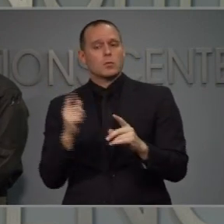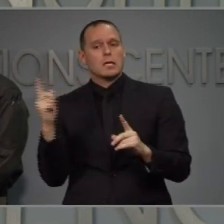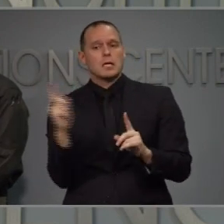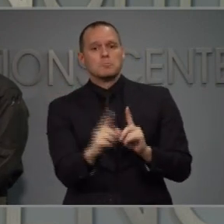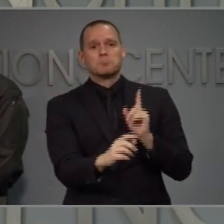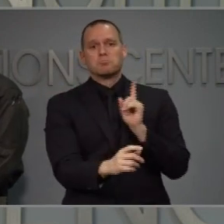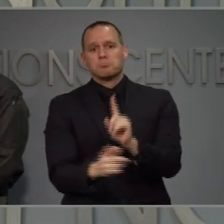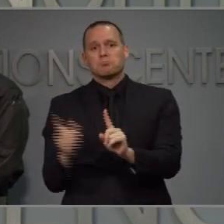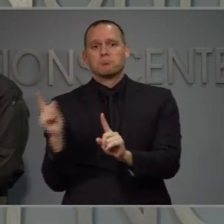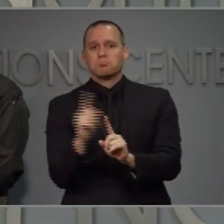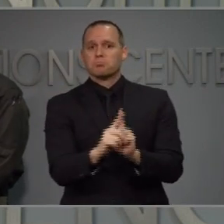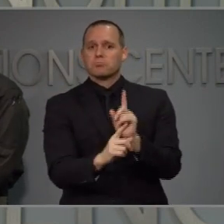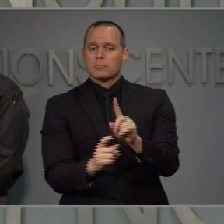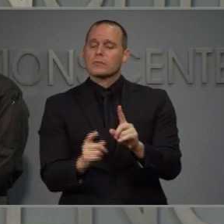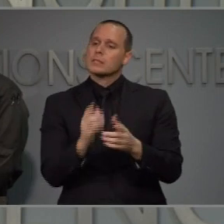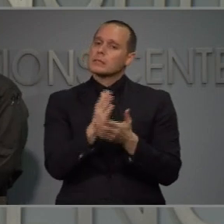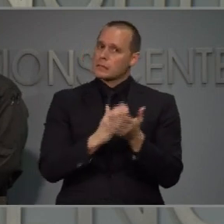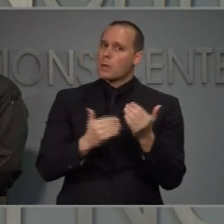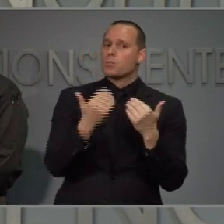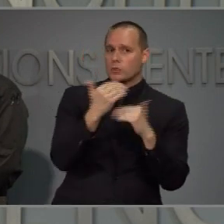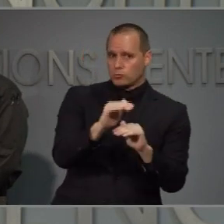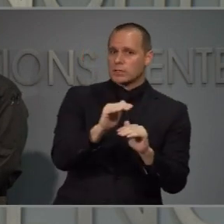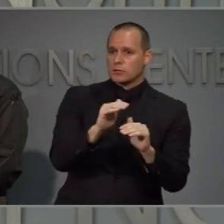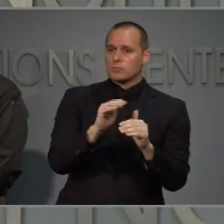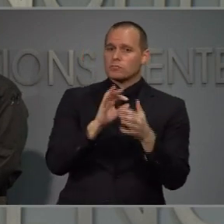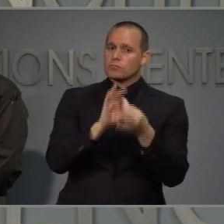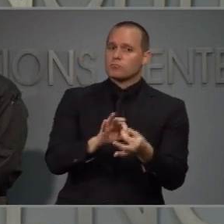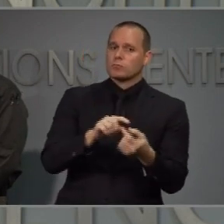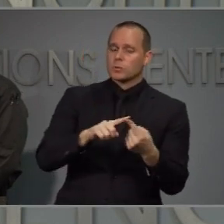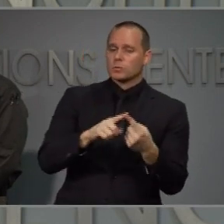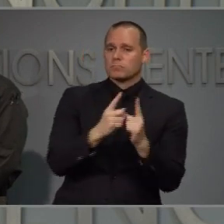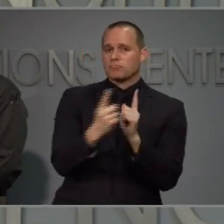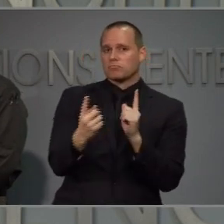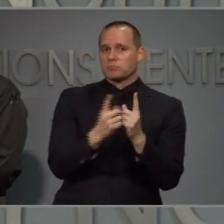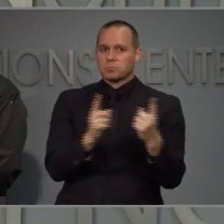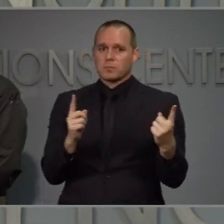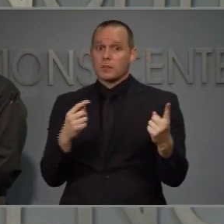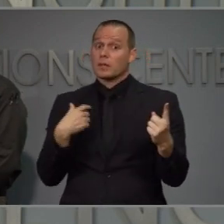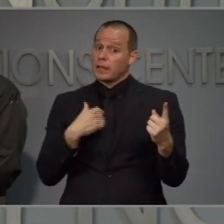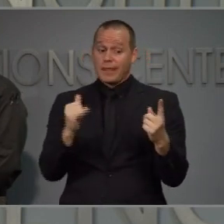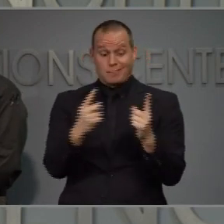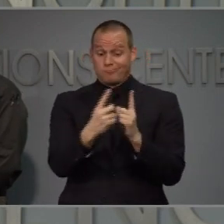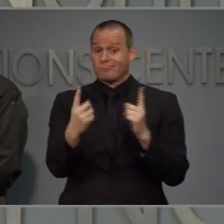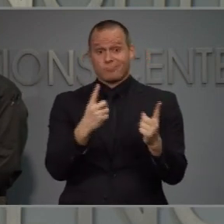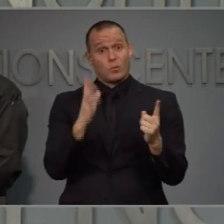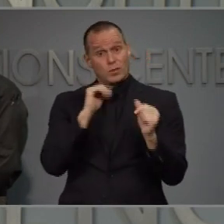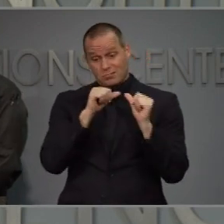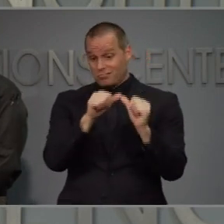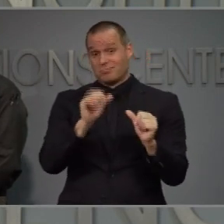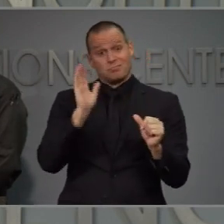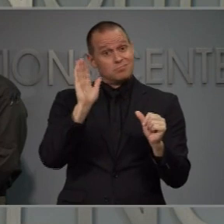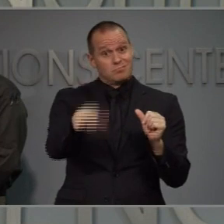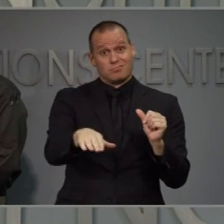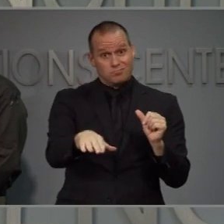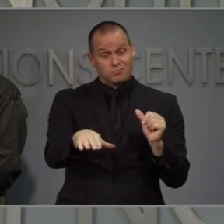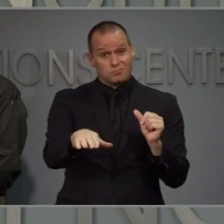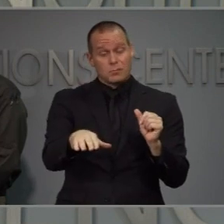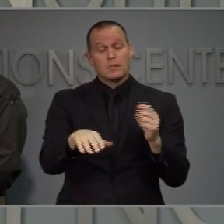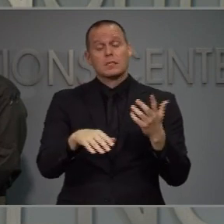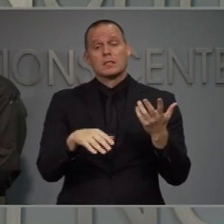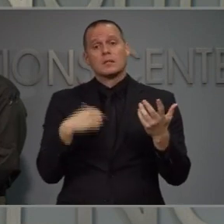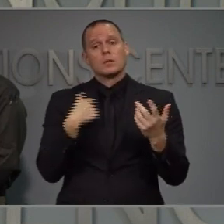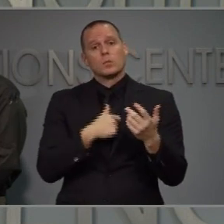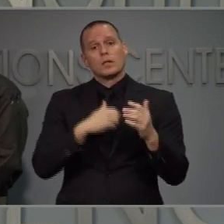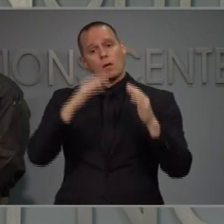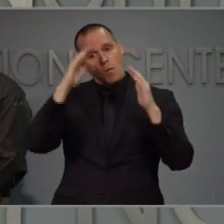special restrictions regarding social distancing, which we will continue to be working on. And, we hope